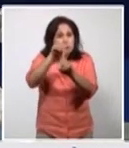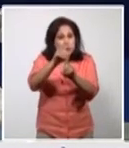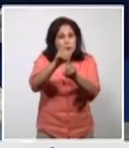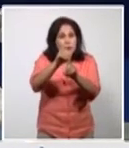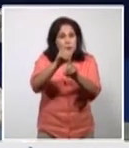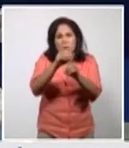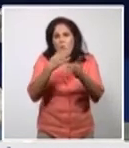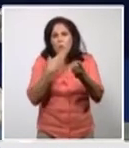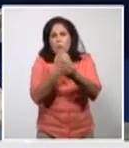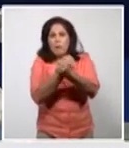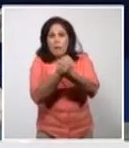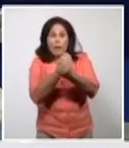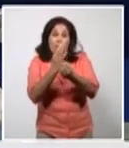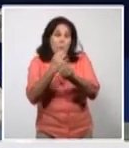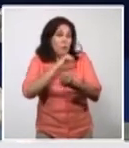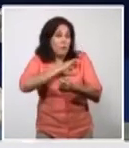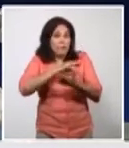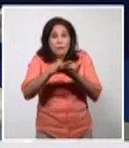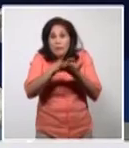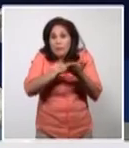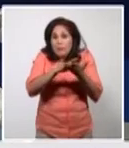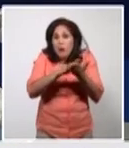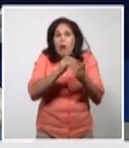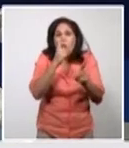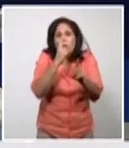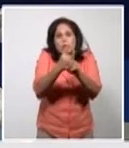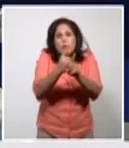were mentioning earlier.